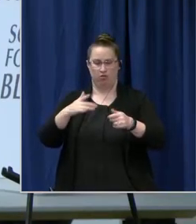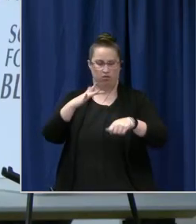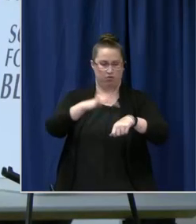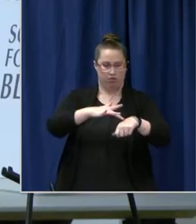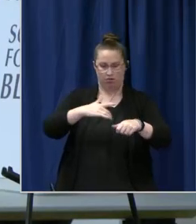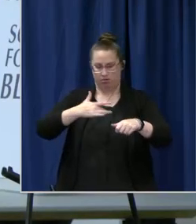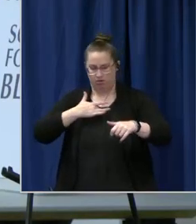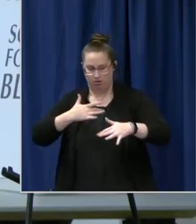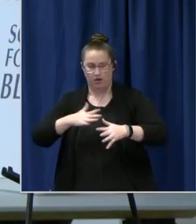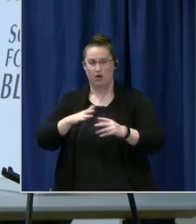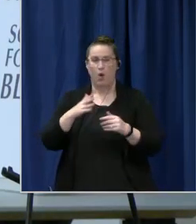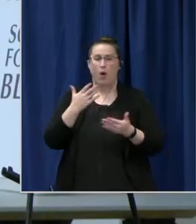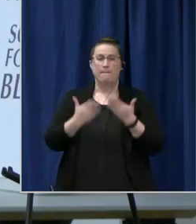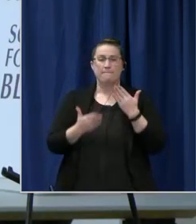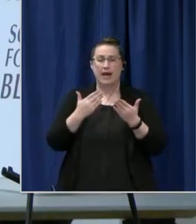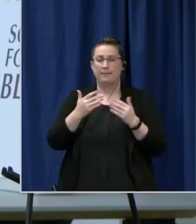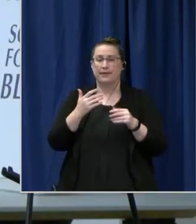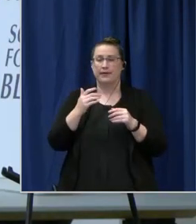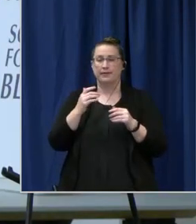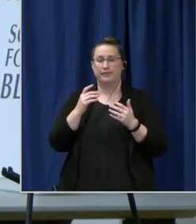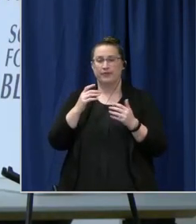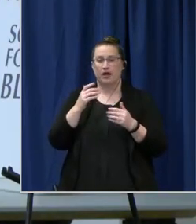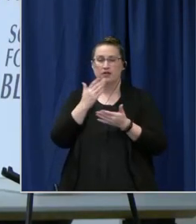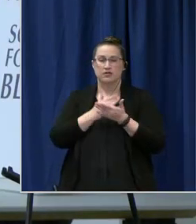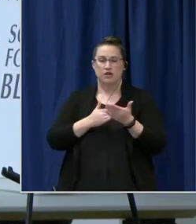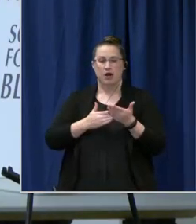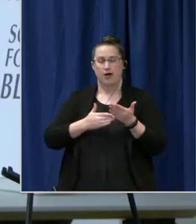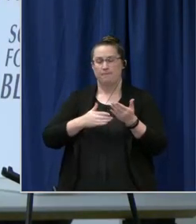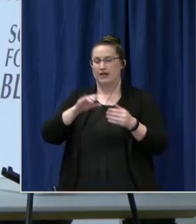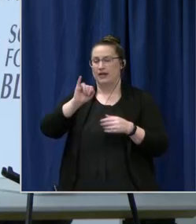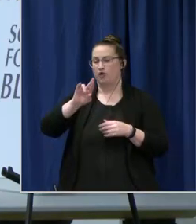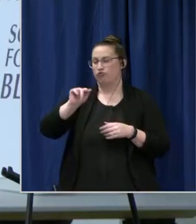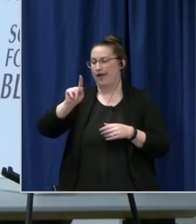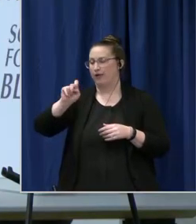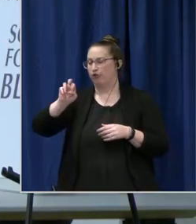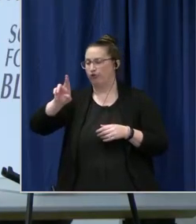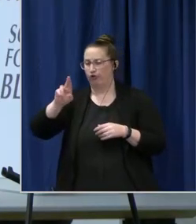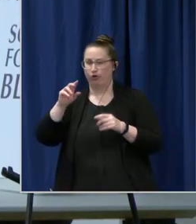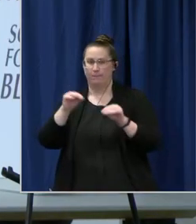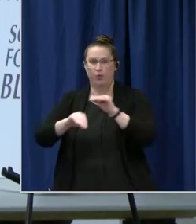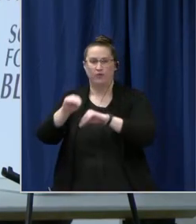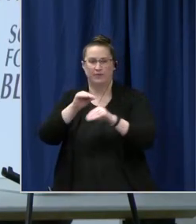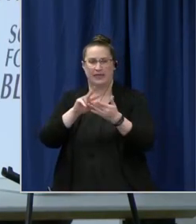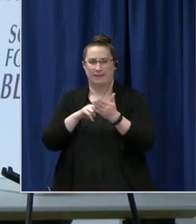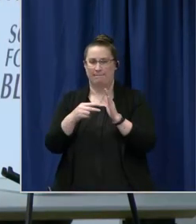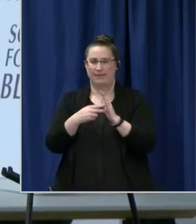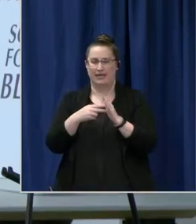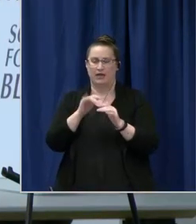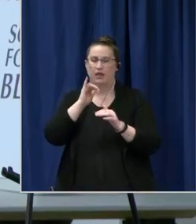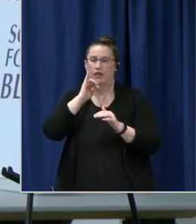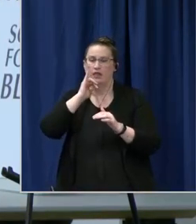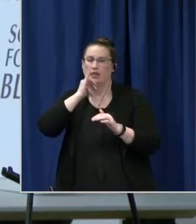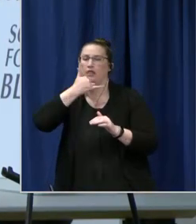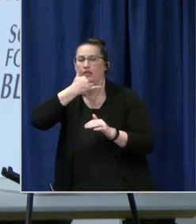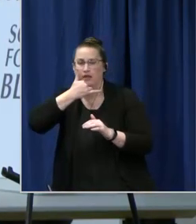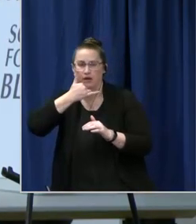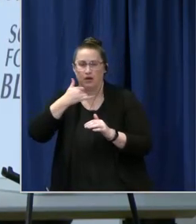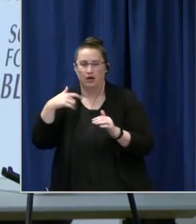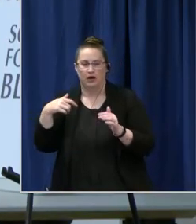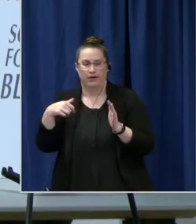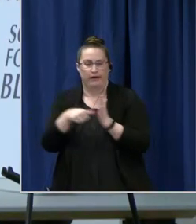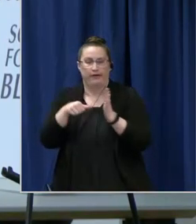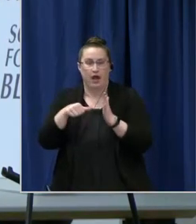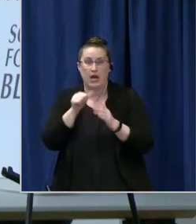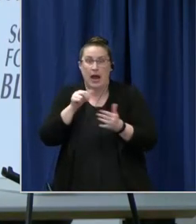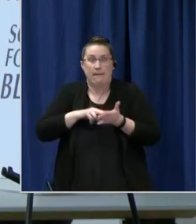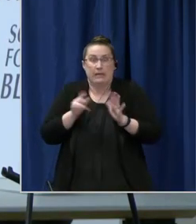due to maybe irregular movements, can like spasticity or whatnot, will accidentally initiate